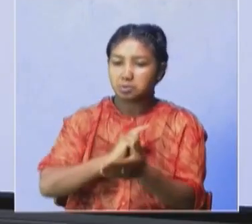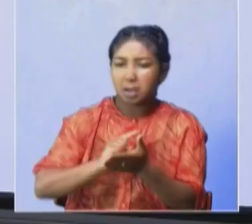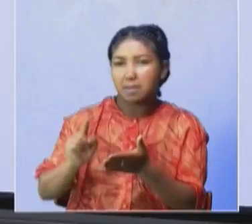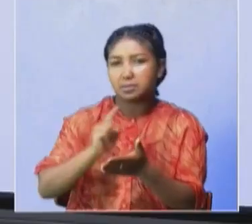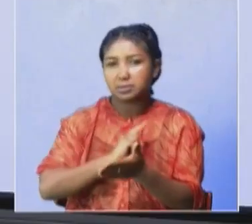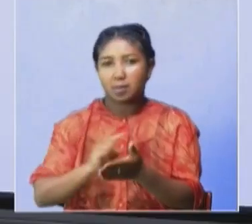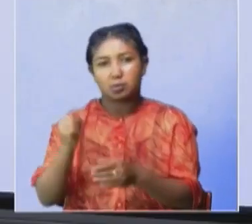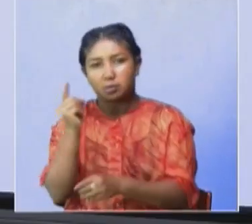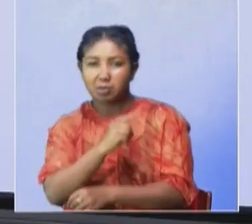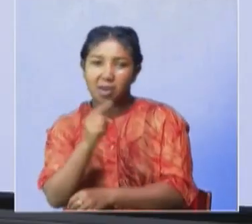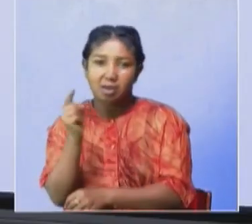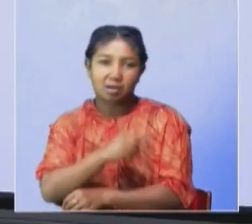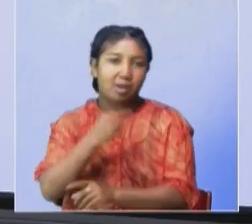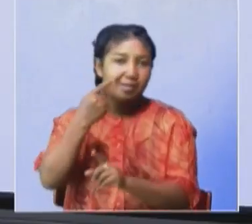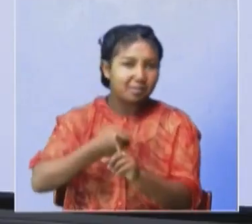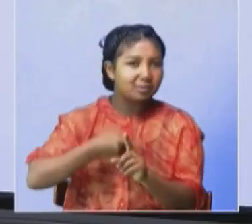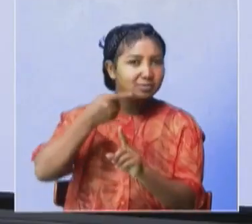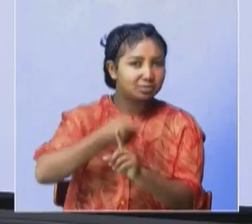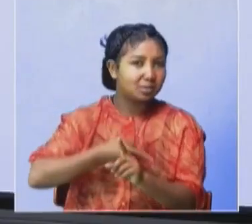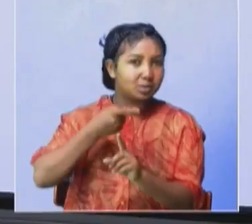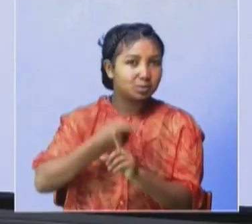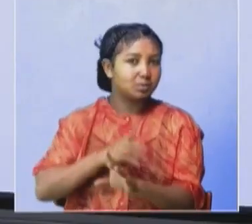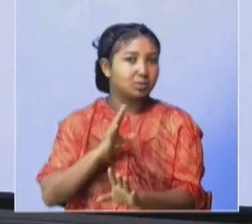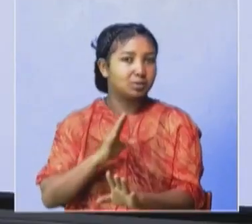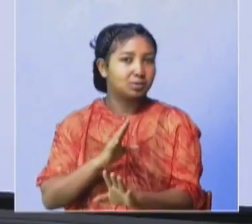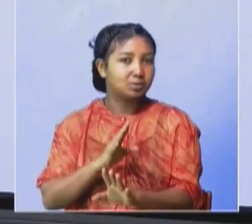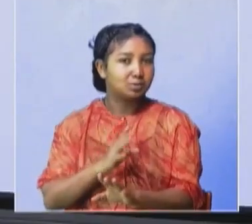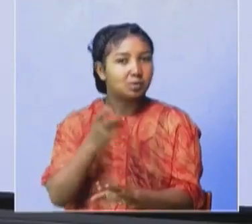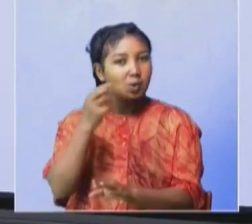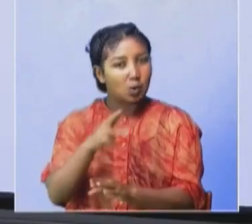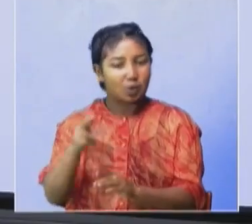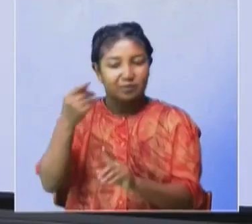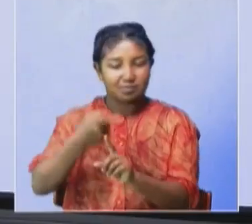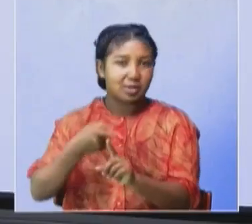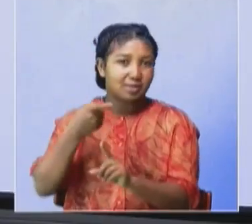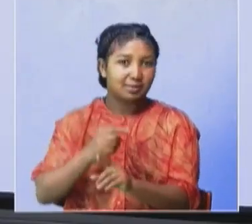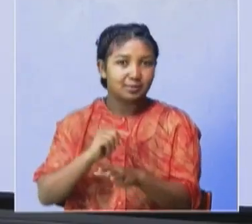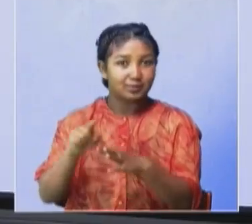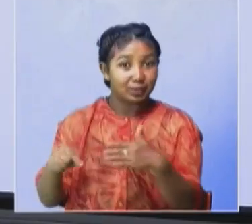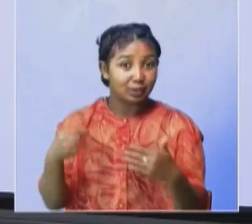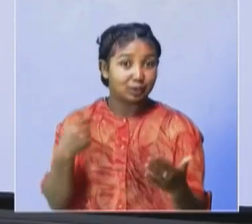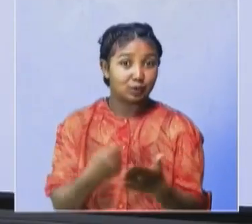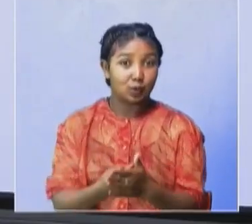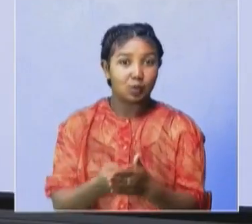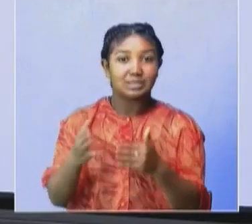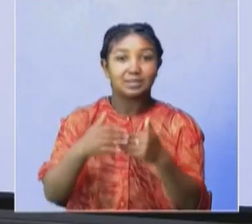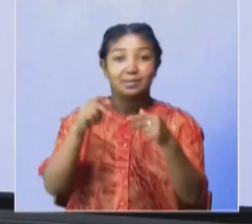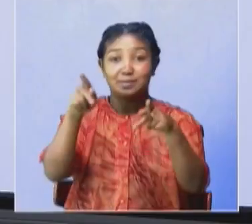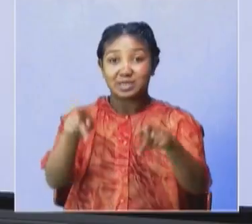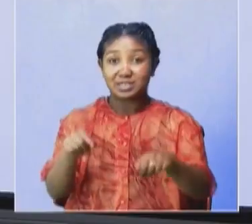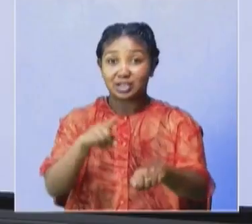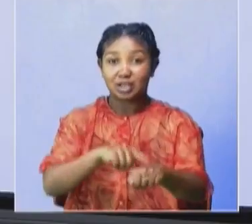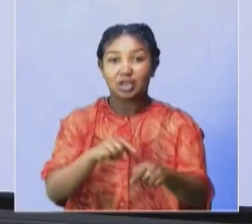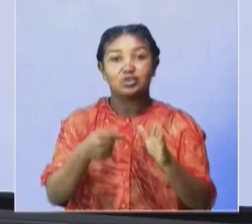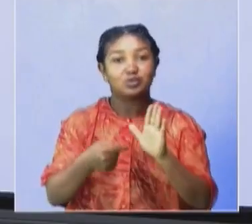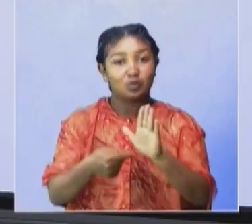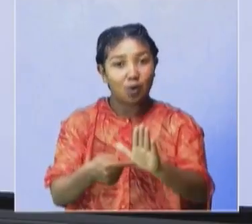day or every week, maybe every month. So, simple present tense that